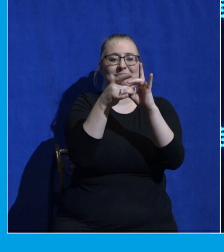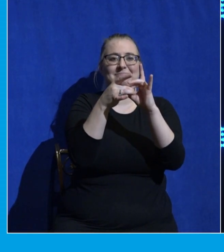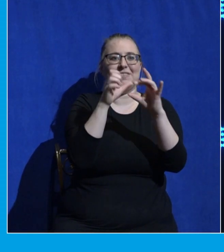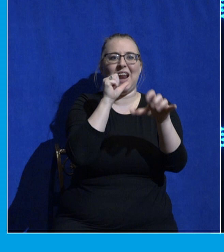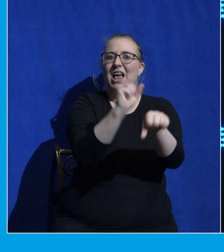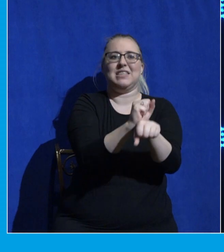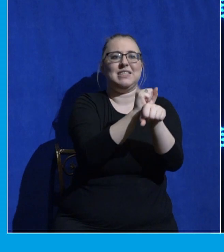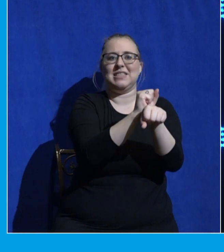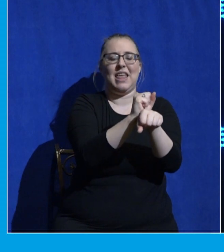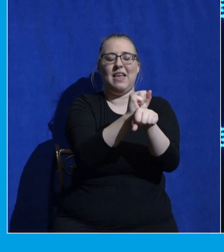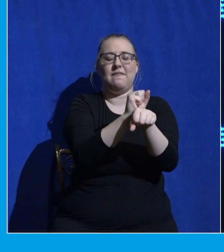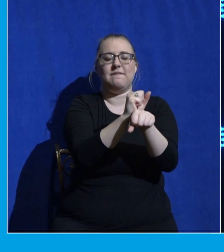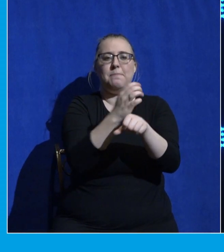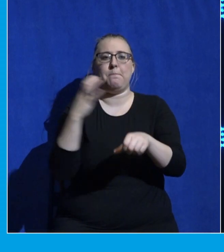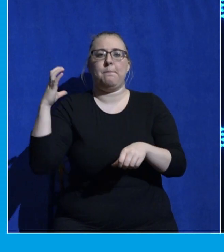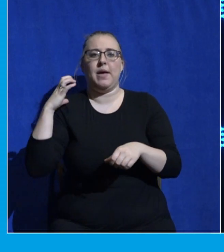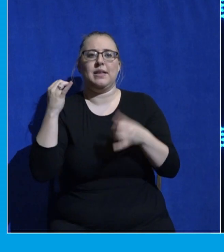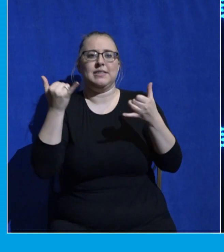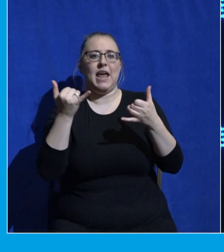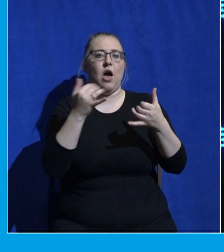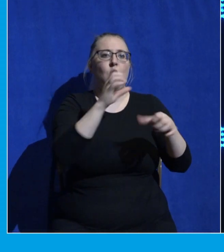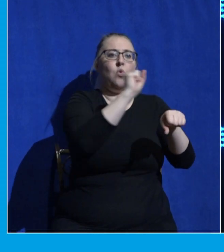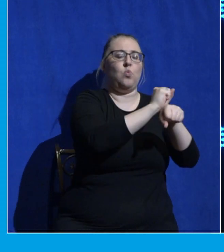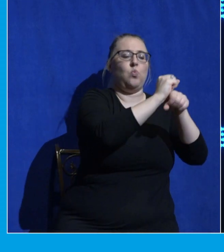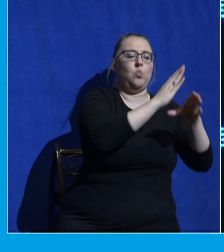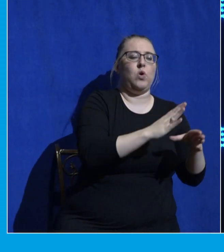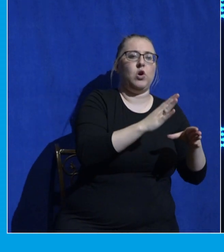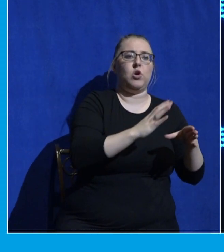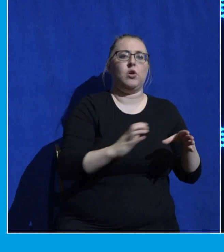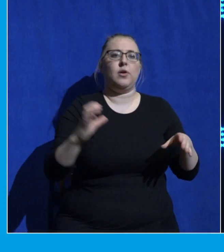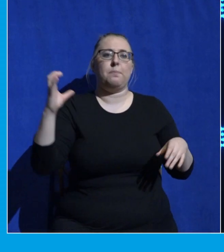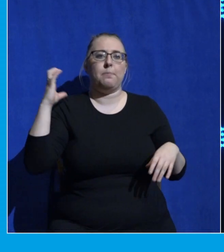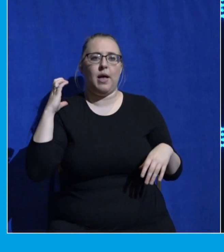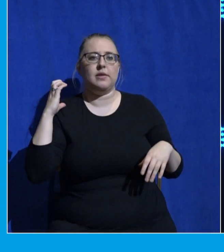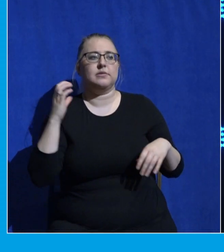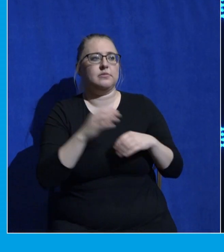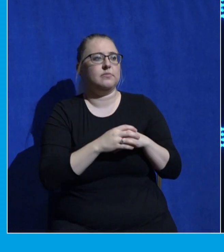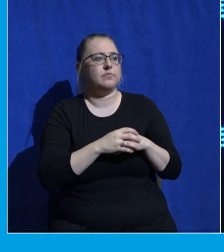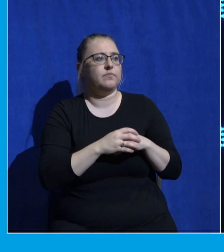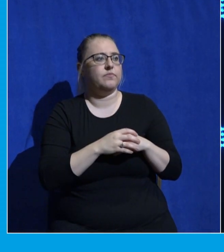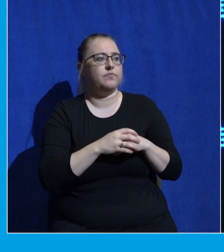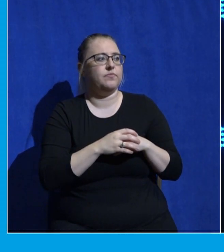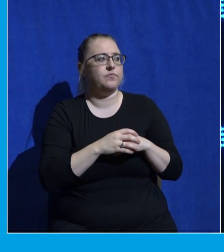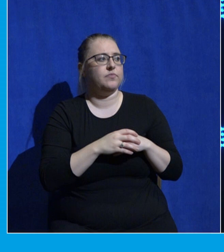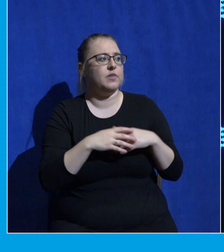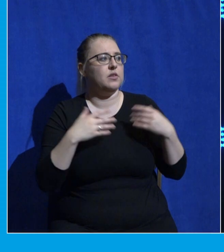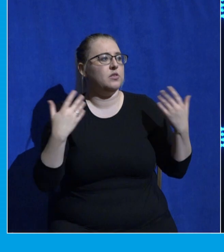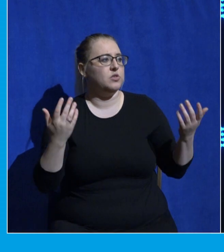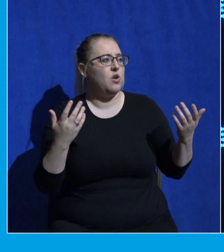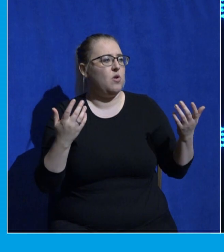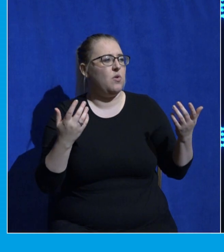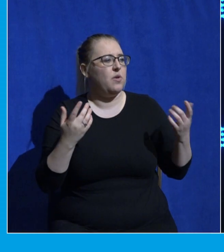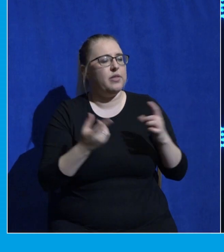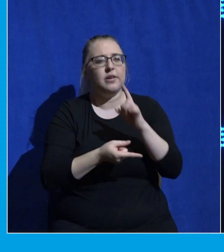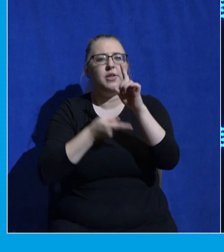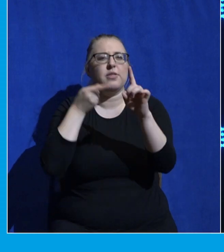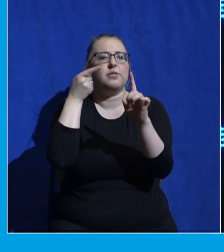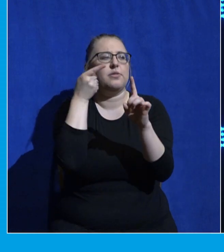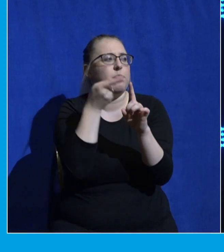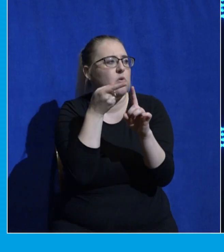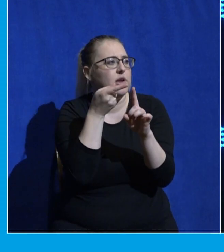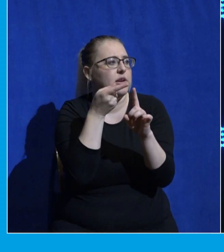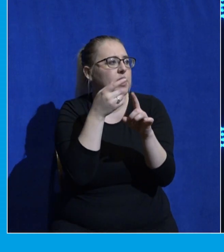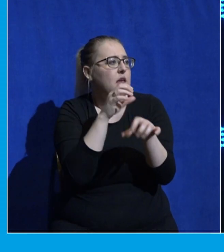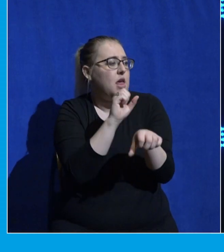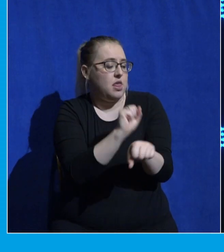and free laborer. Here's the crazy thing about all of this. The enslaved were already declared